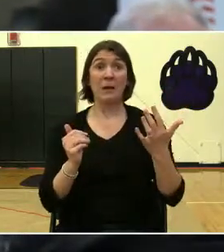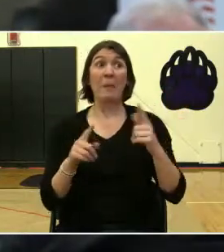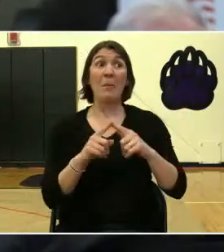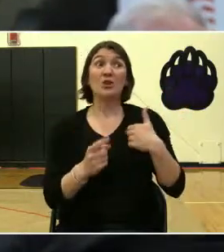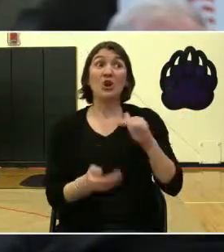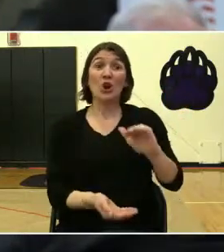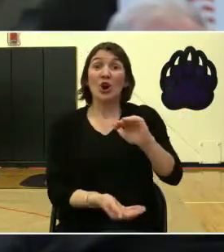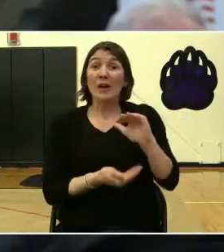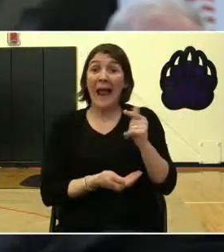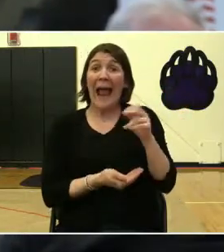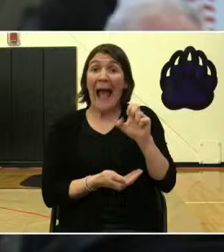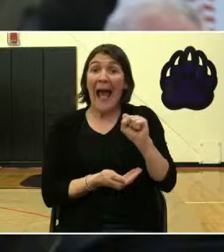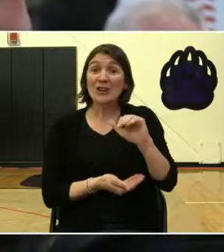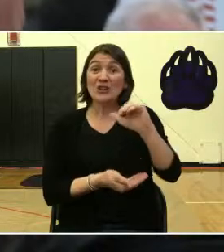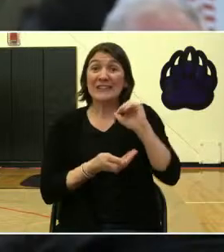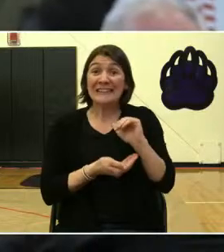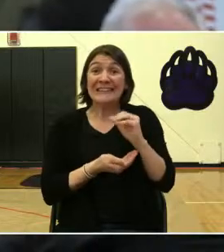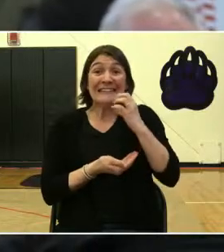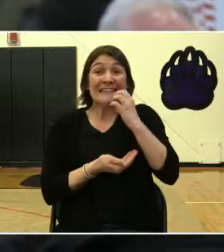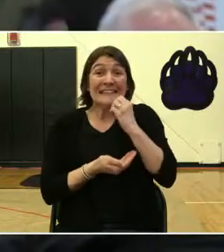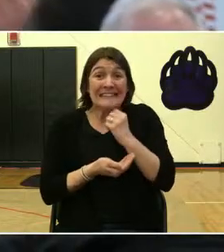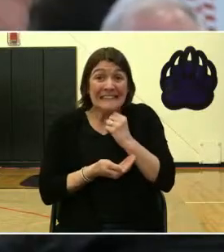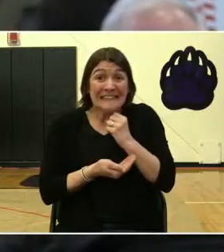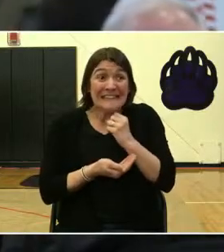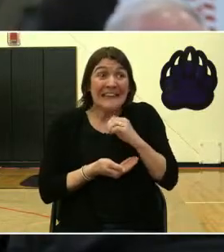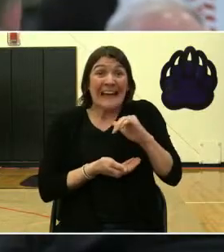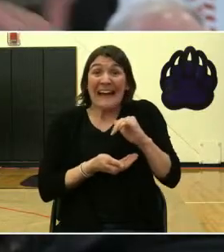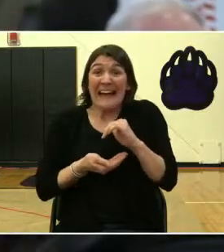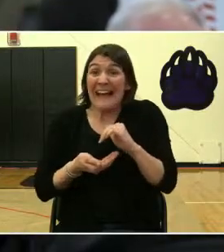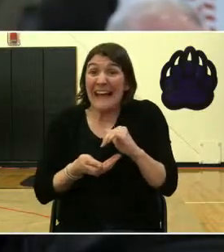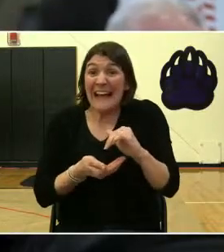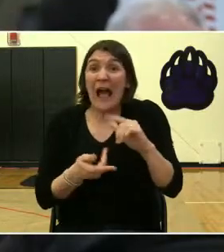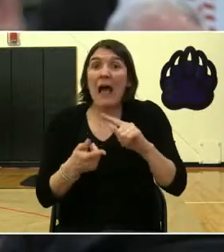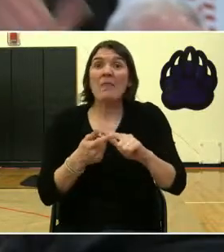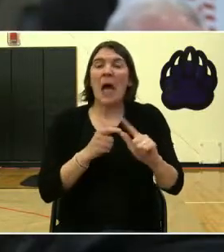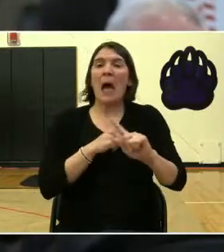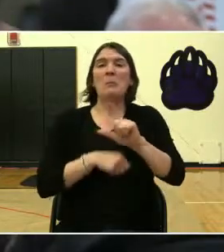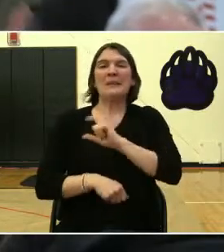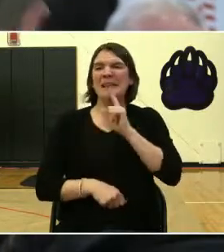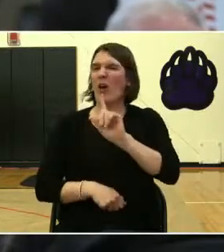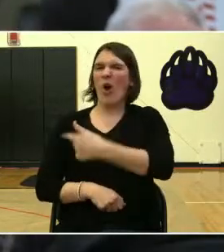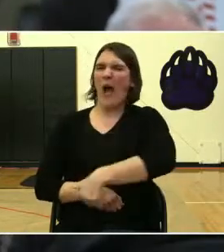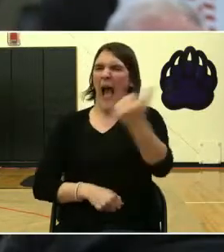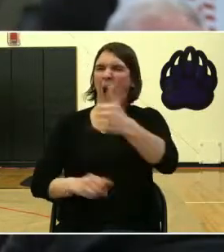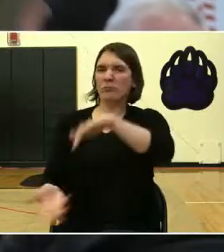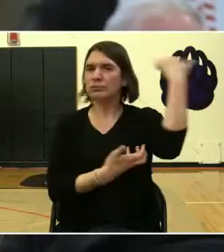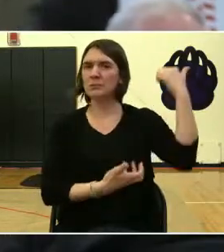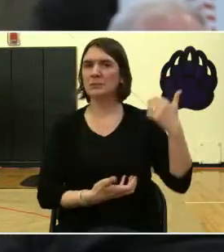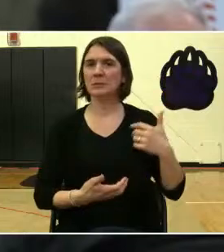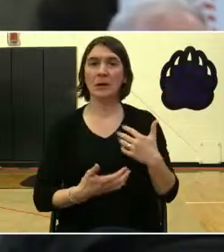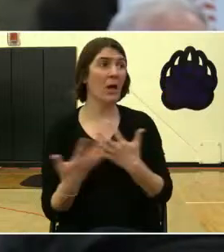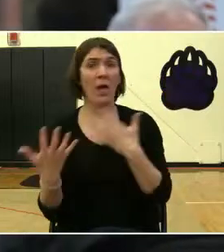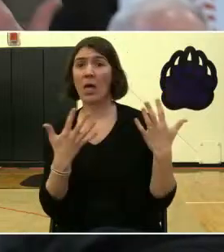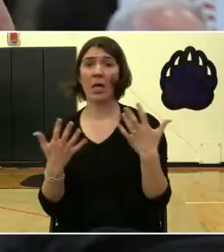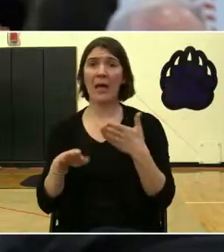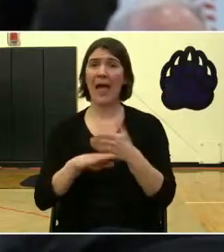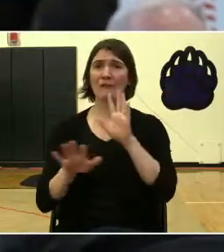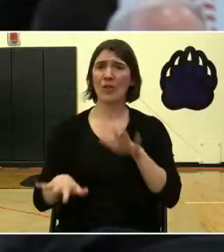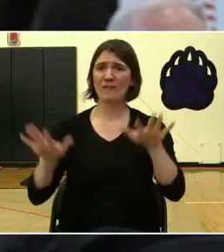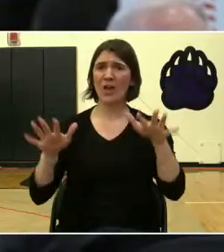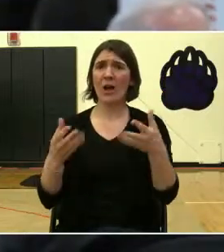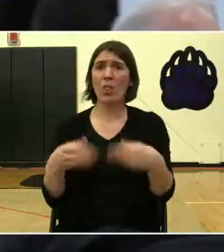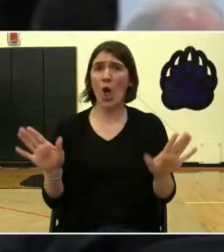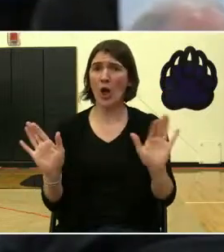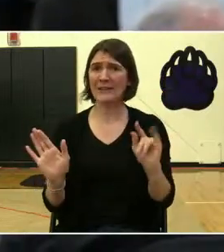ashes of her loved one from her tent site because the police had trespassed to them trespassed them after the flood